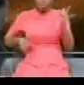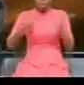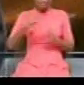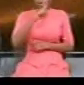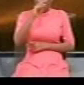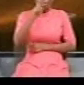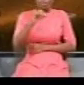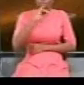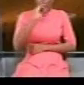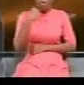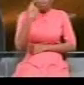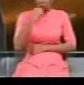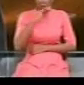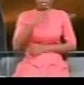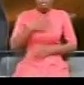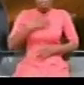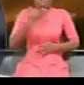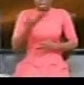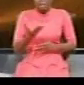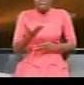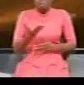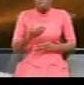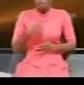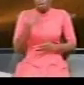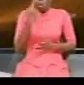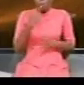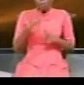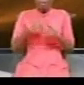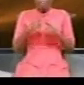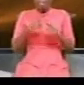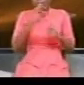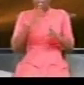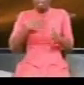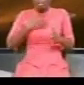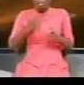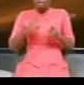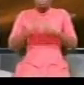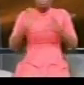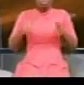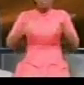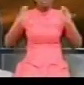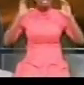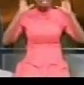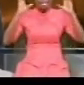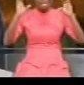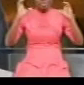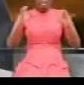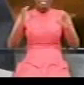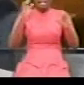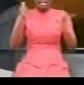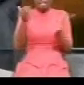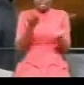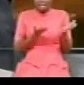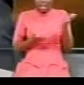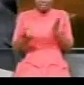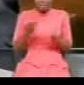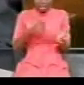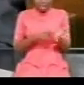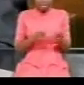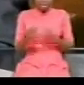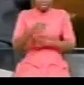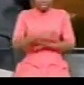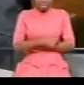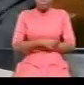question is, who is willing? Who then is willing to consecrate his service this